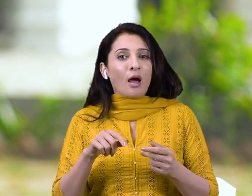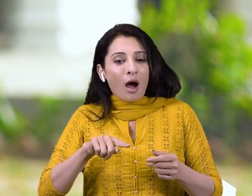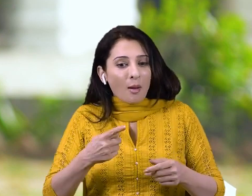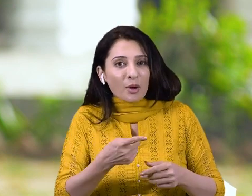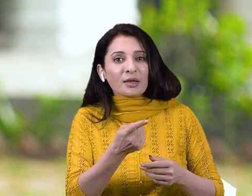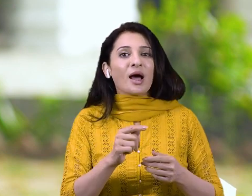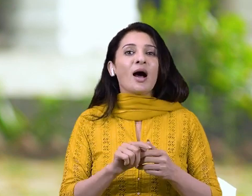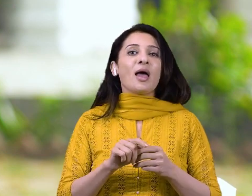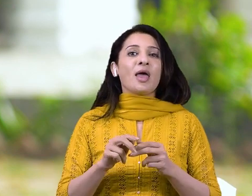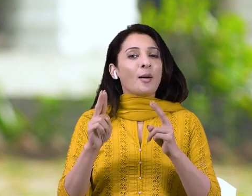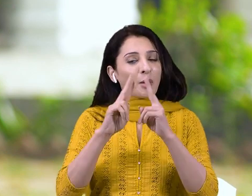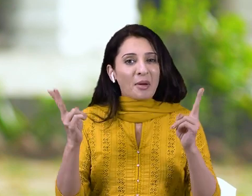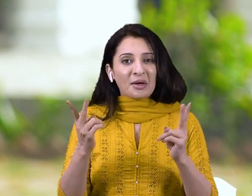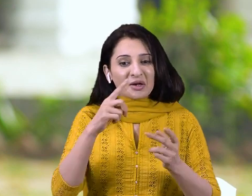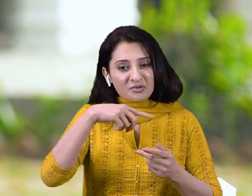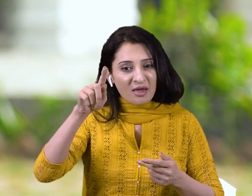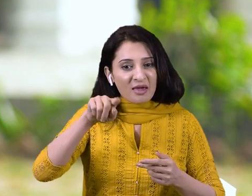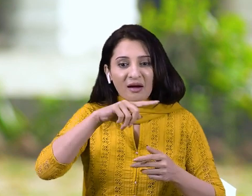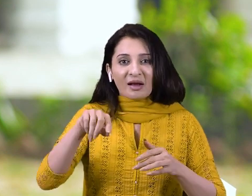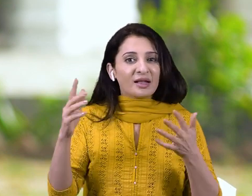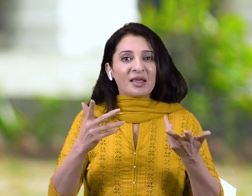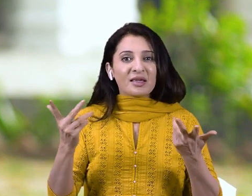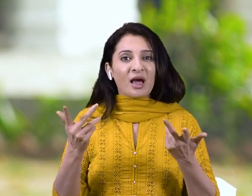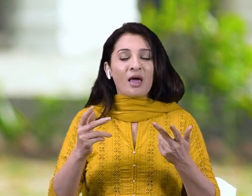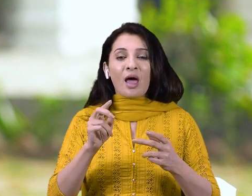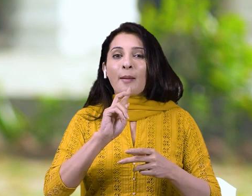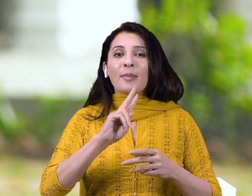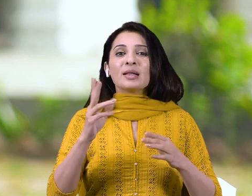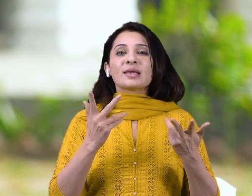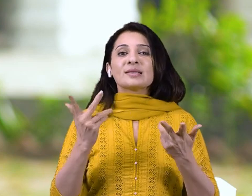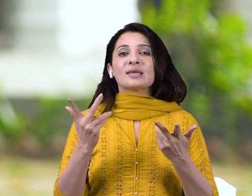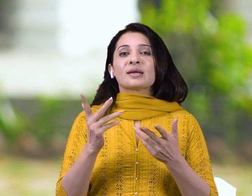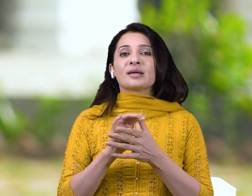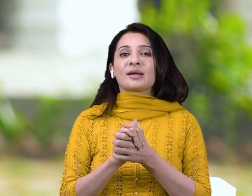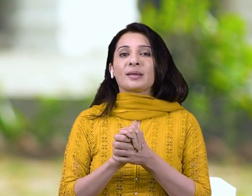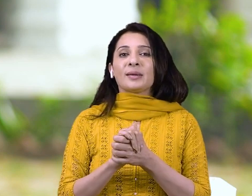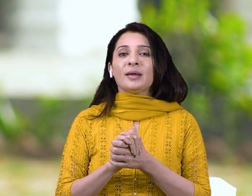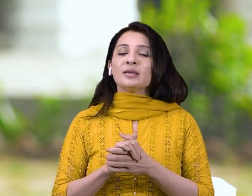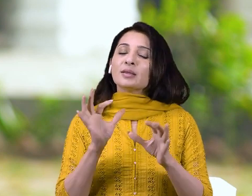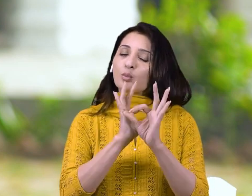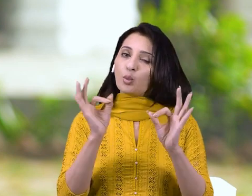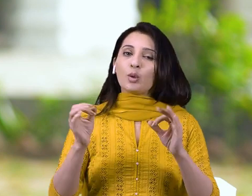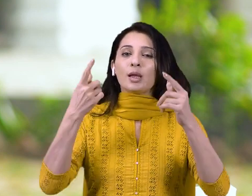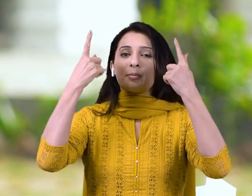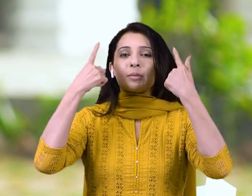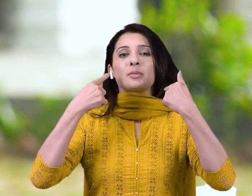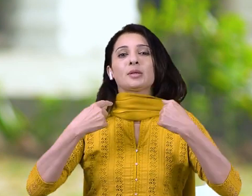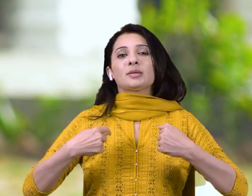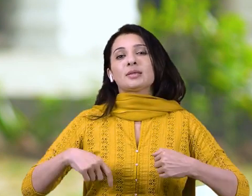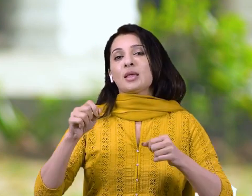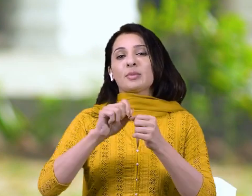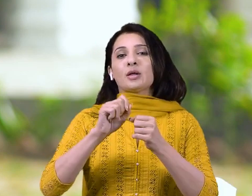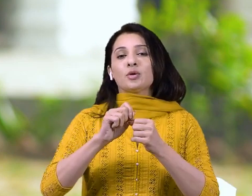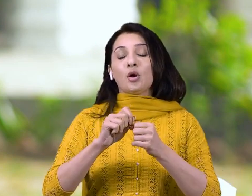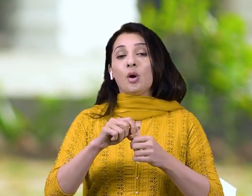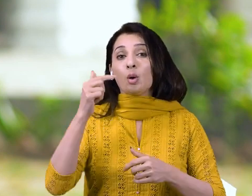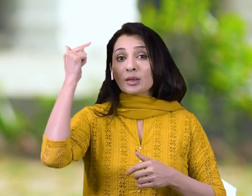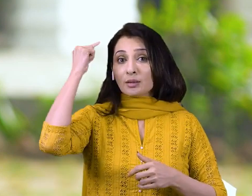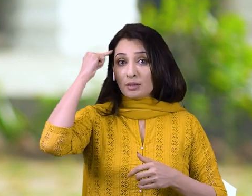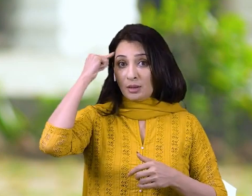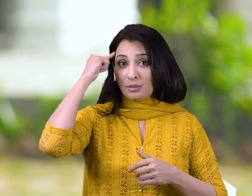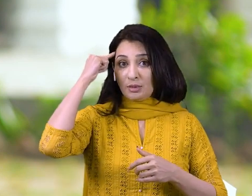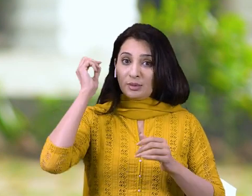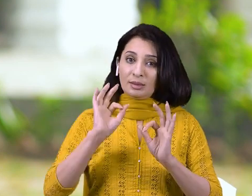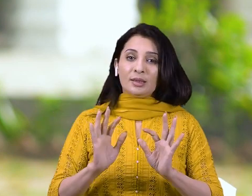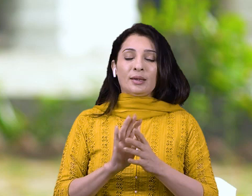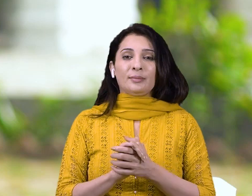them, it's your mannerisms, it's the way you talk that is what leaves an impression behind. That's what shapes your image, and not just